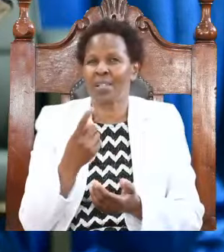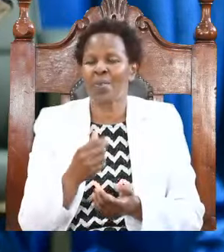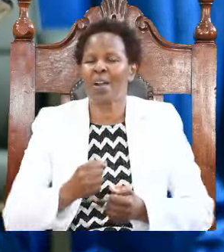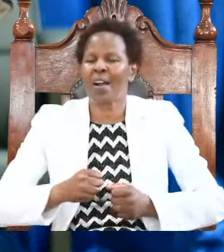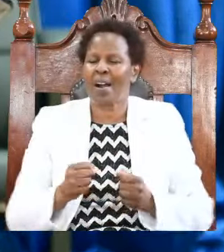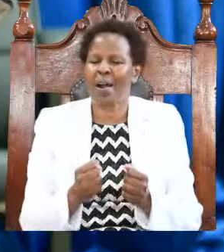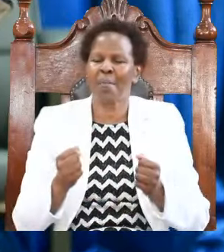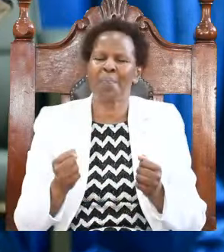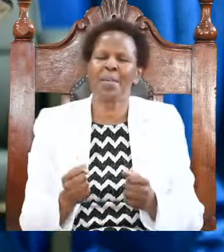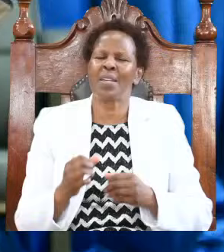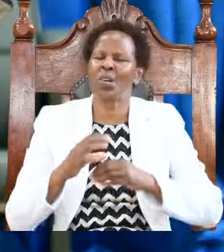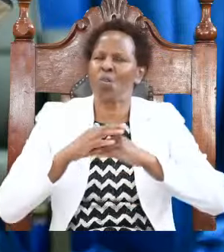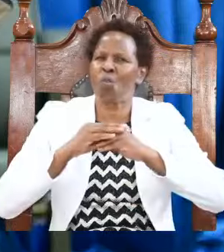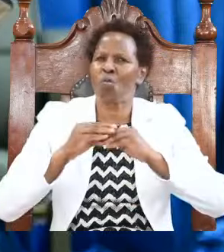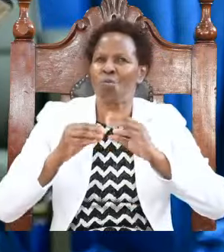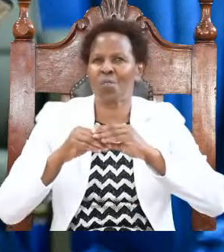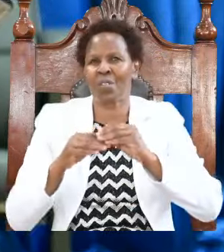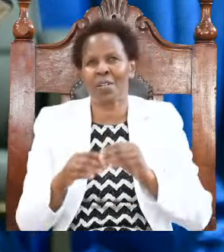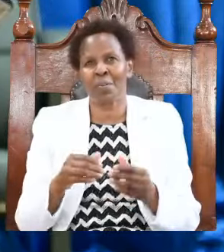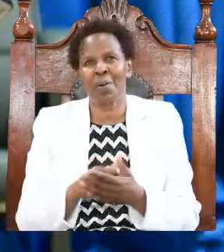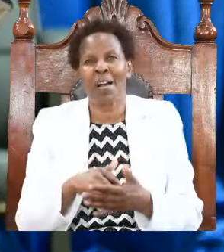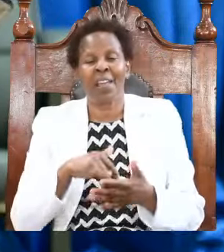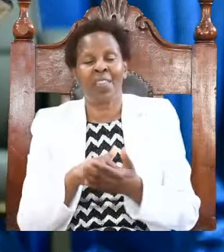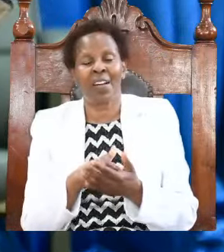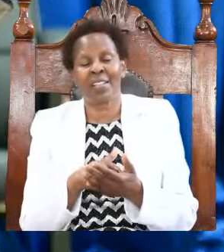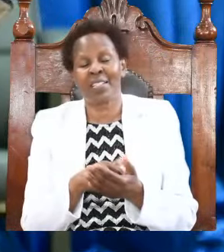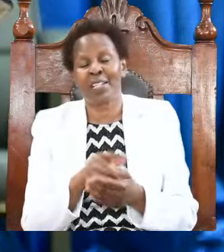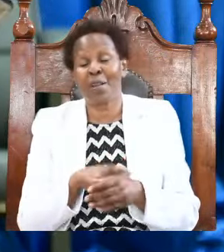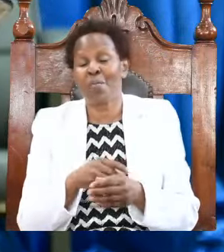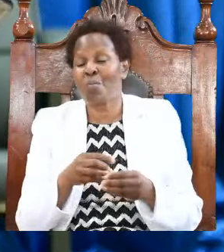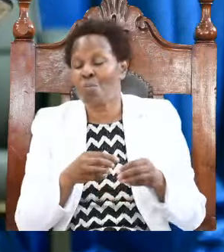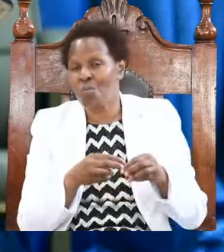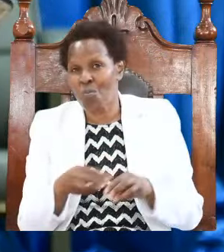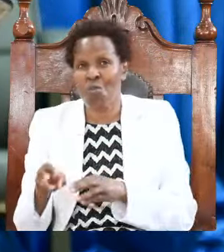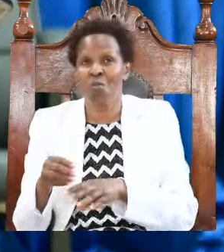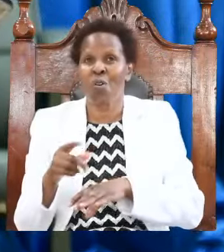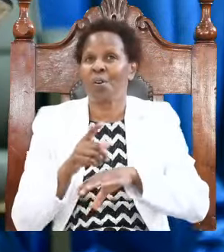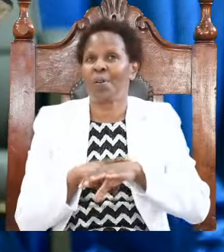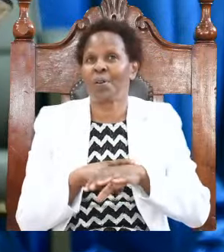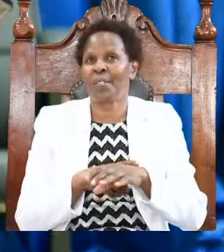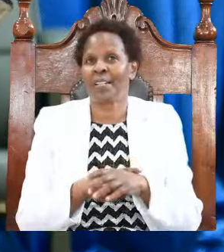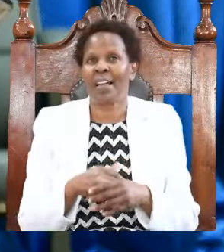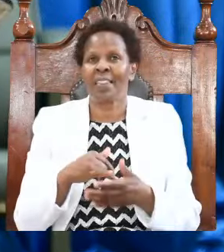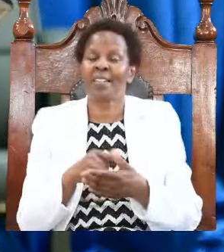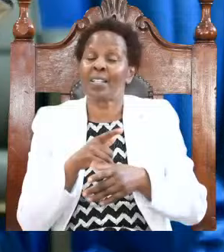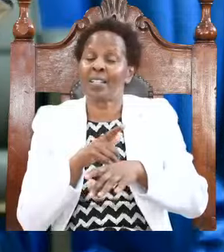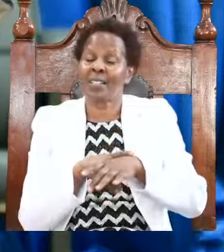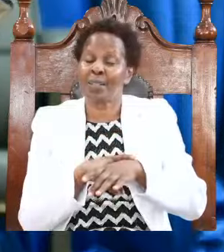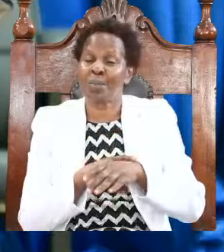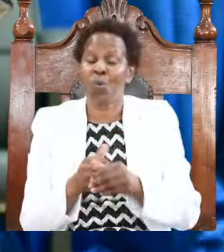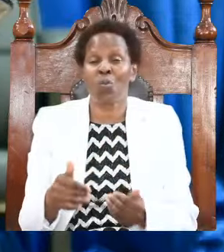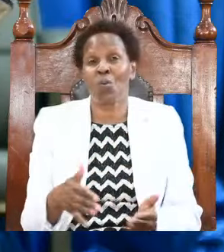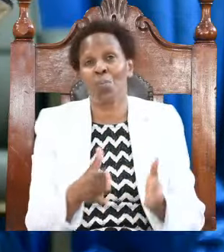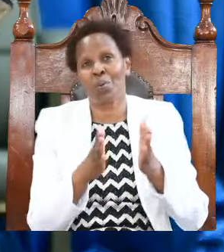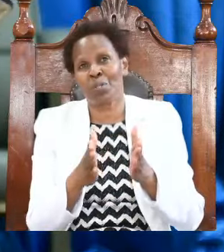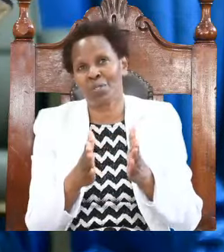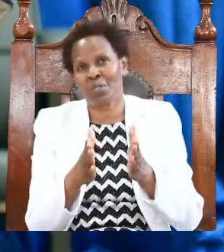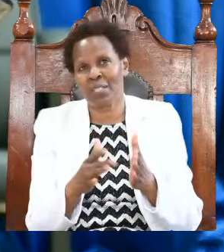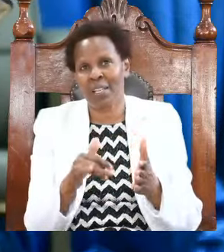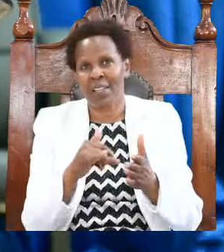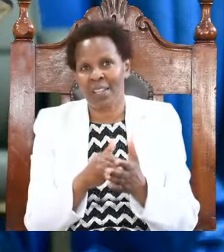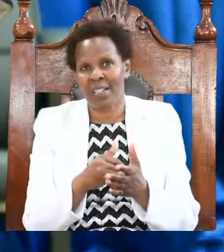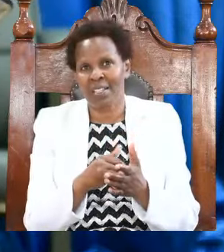we are comfortable. That moment passes and we move on to the next. And I believe that is a moment, it's an opportunity where I can be